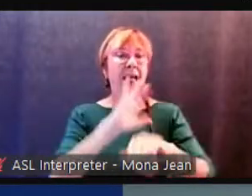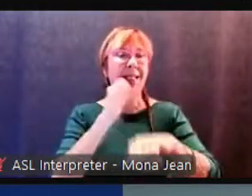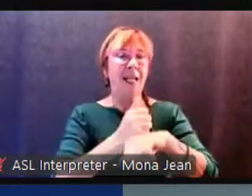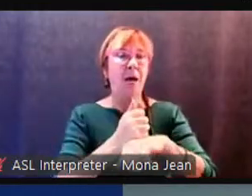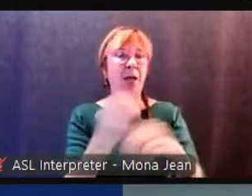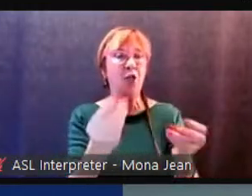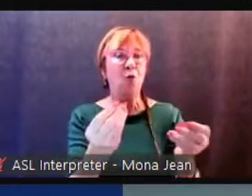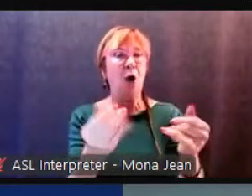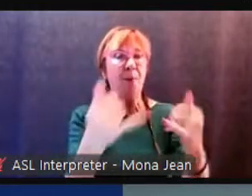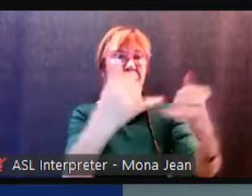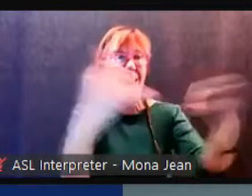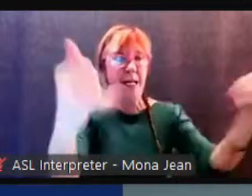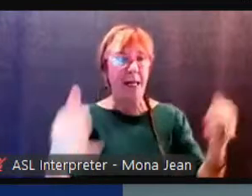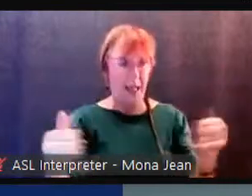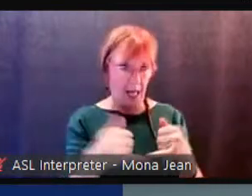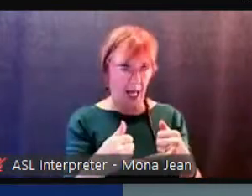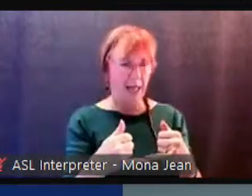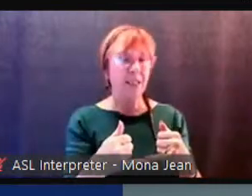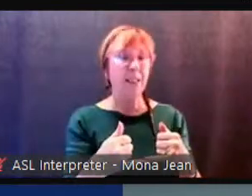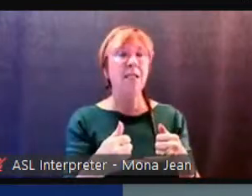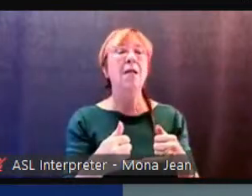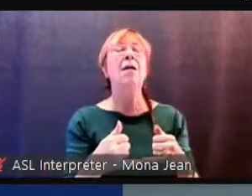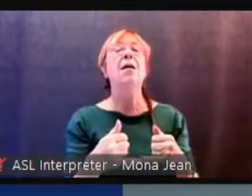the debris is removed. So currently, a